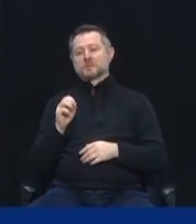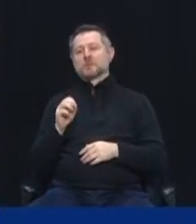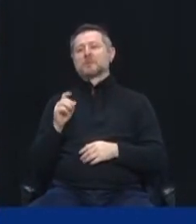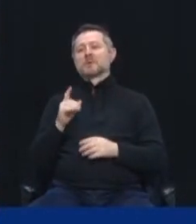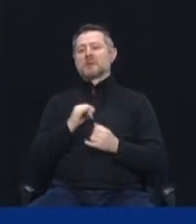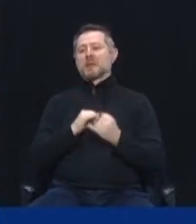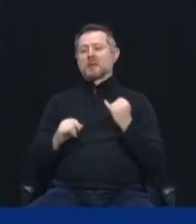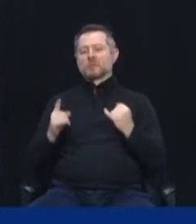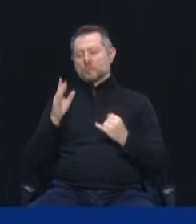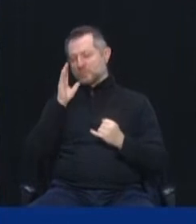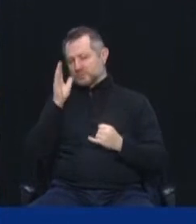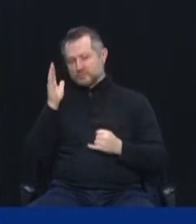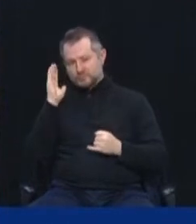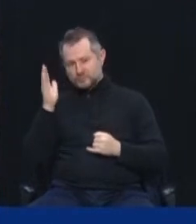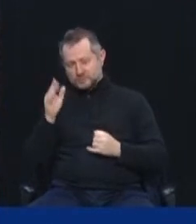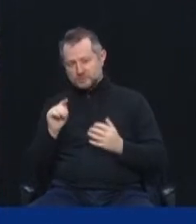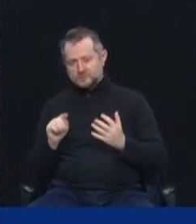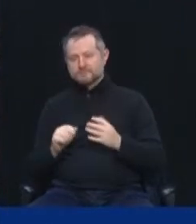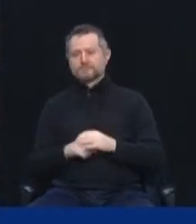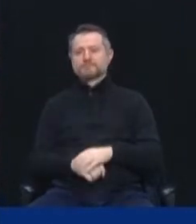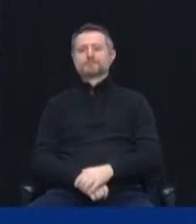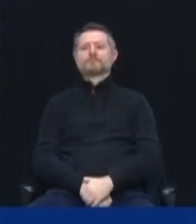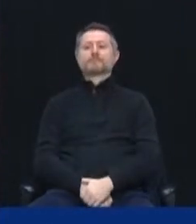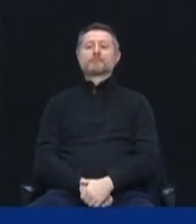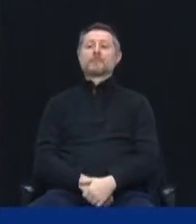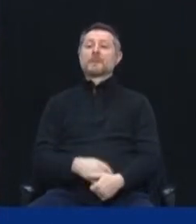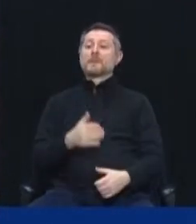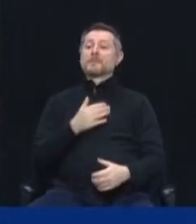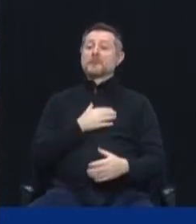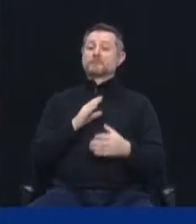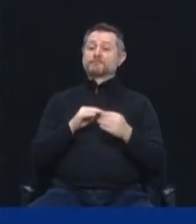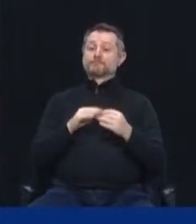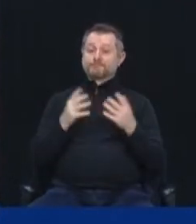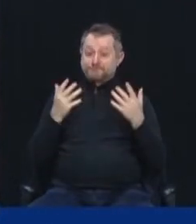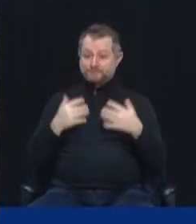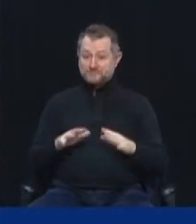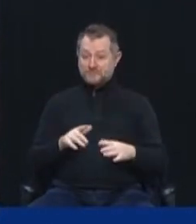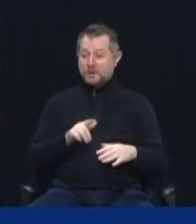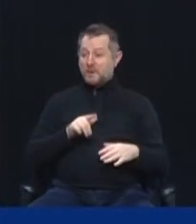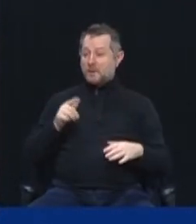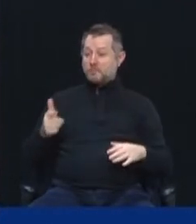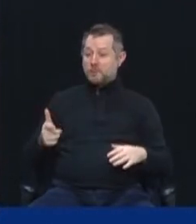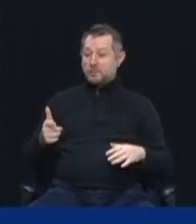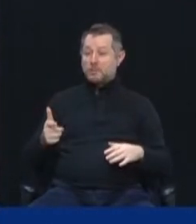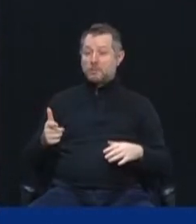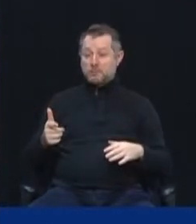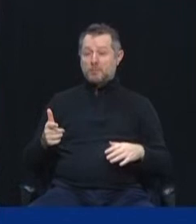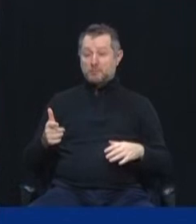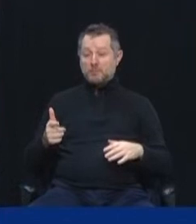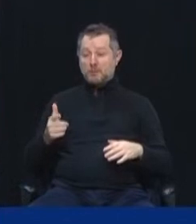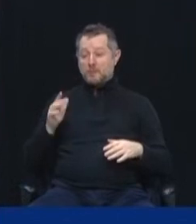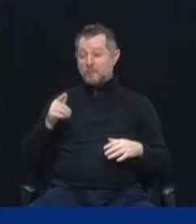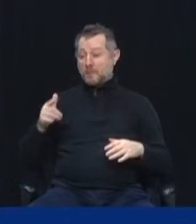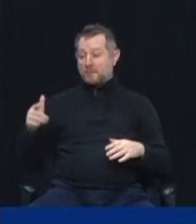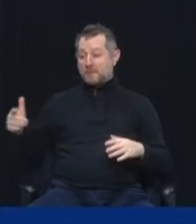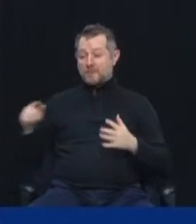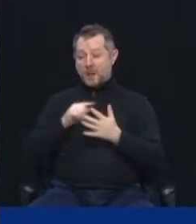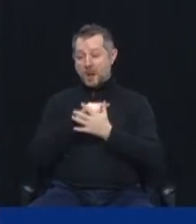show for us. So after I speak, Radamez, Paloma, Stuart, and then